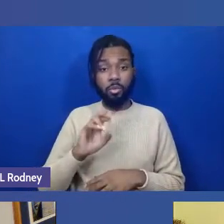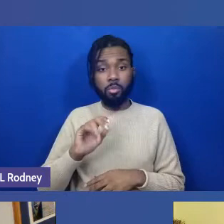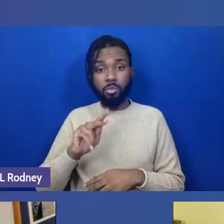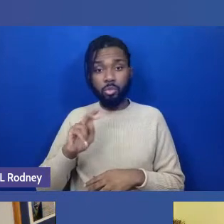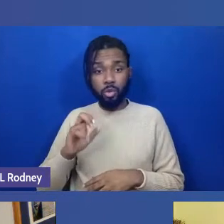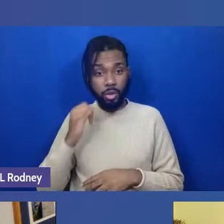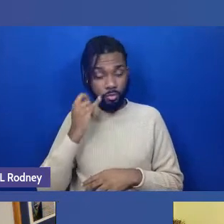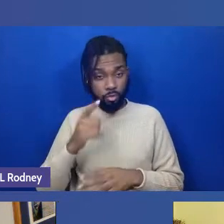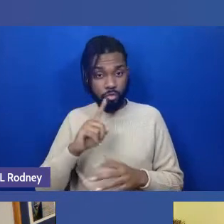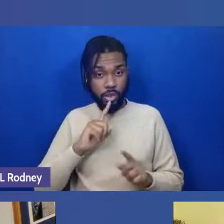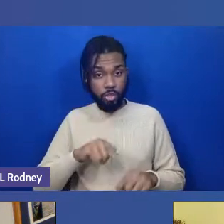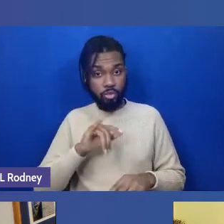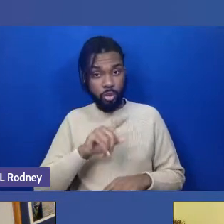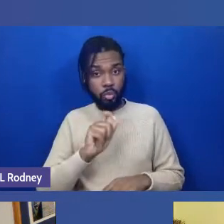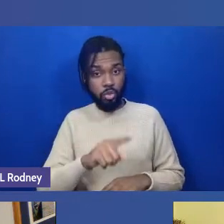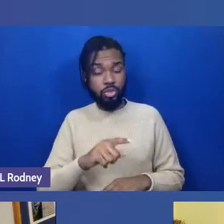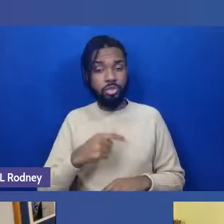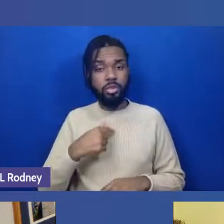a little bit more to,